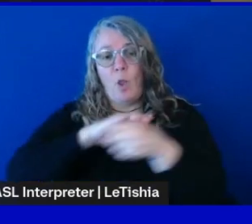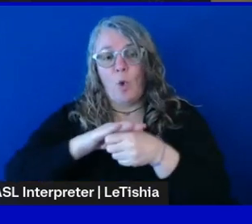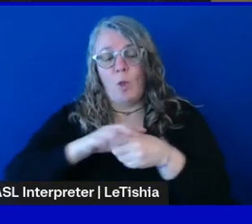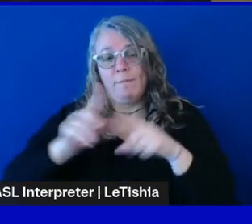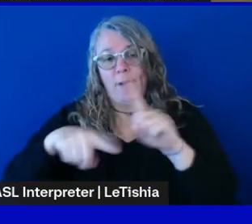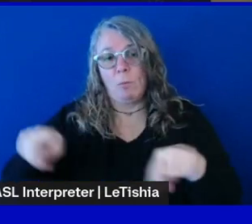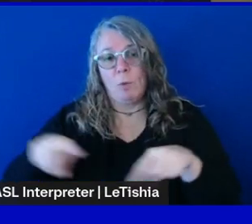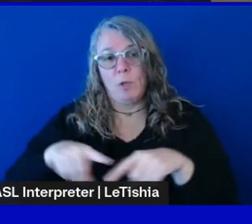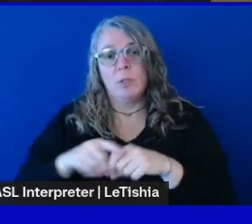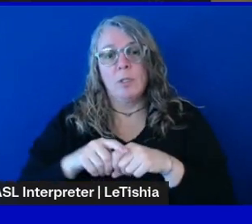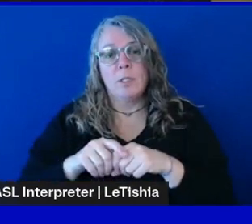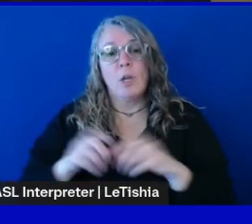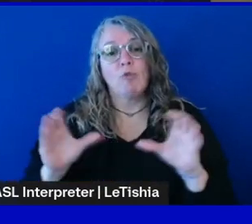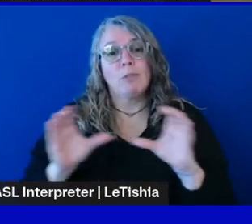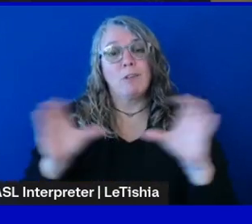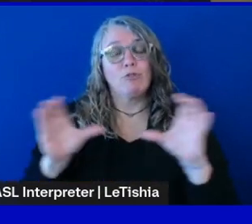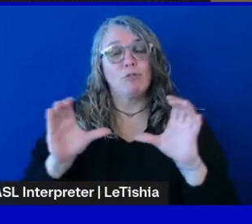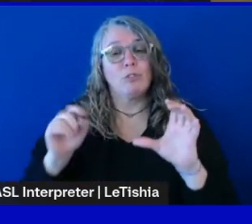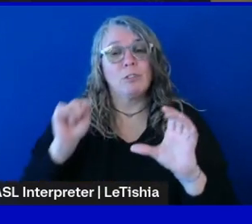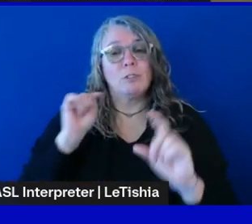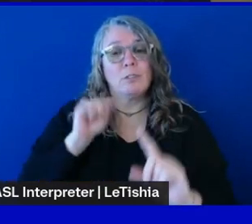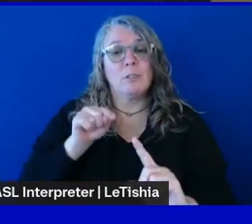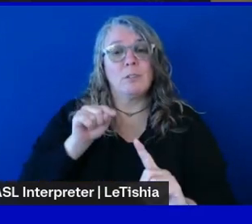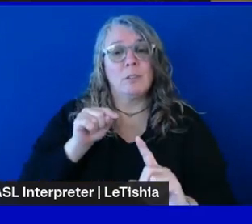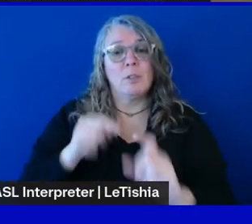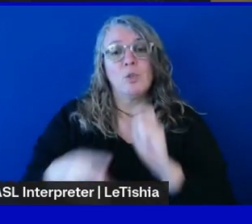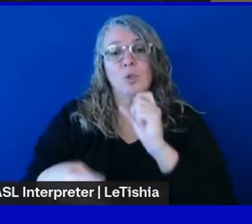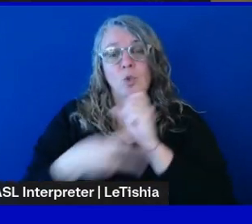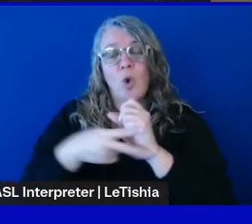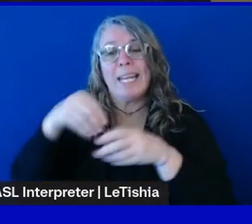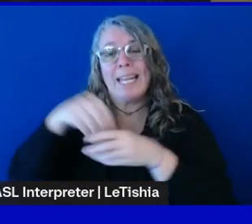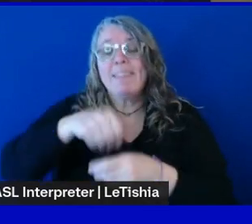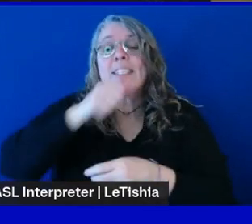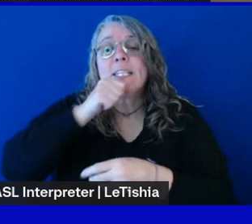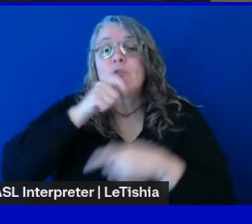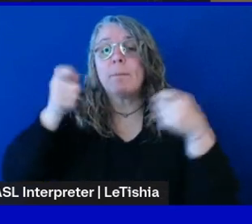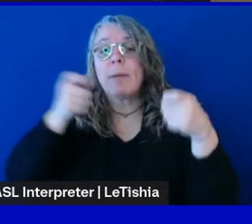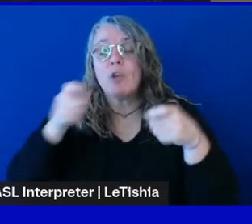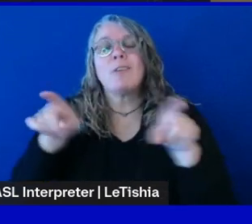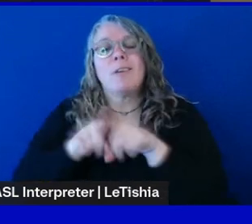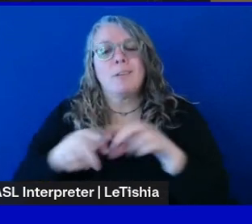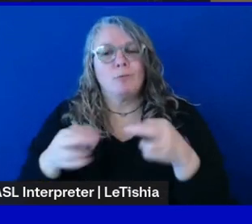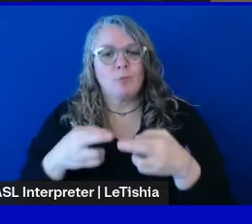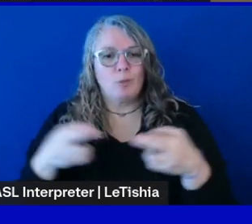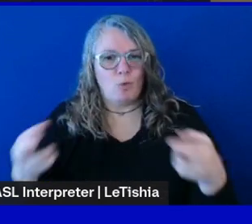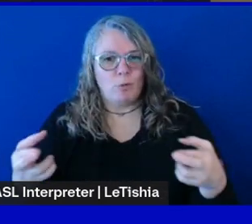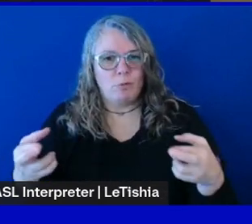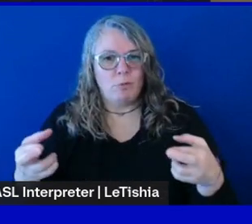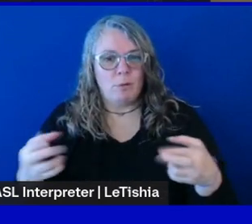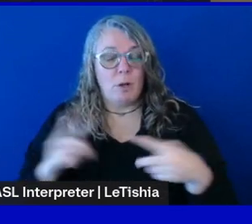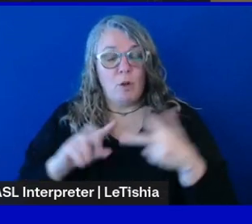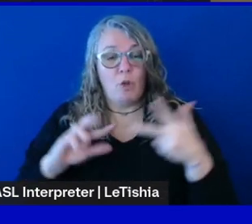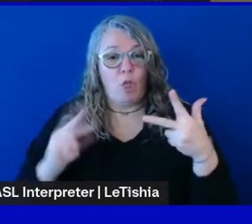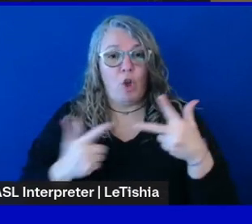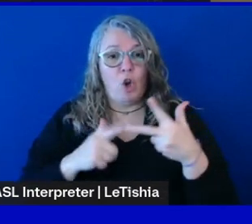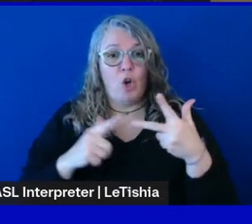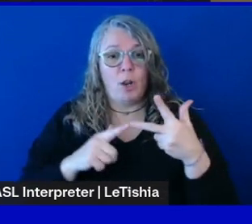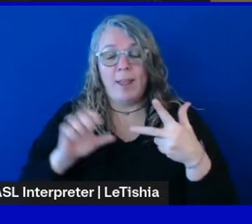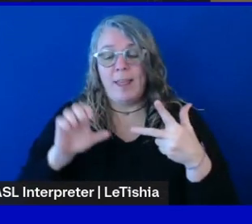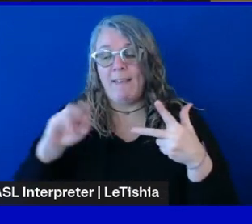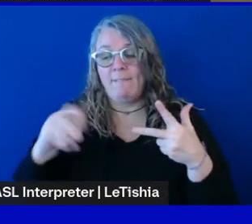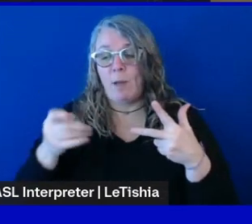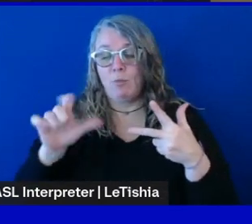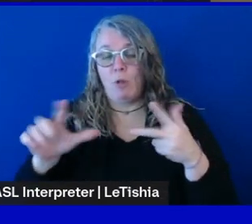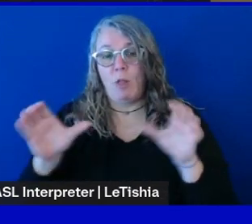credentials. Credentials actually stored in the secrets manager as a resource. And the third one is ephemeral